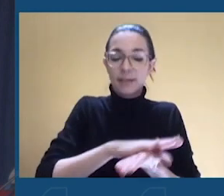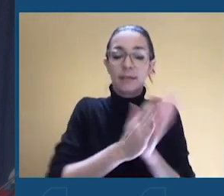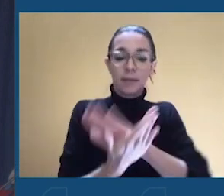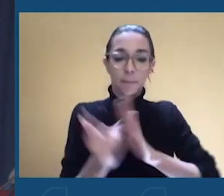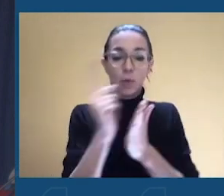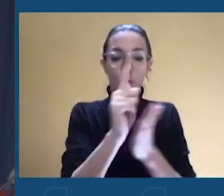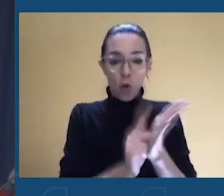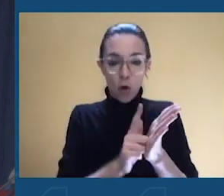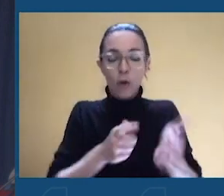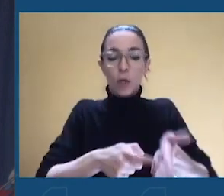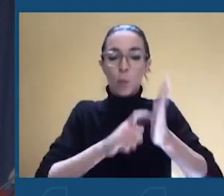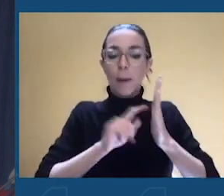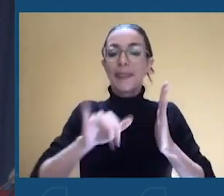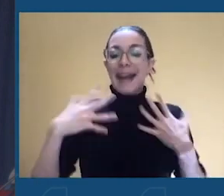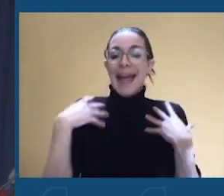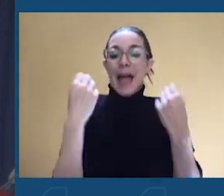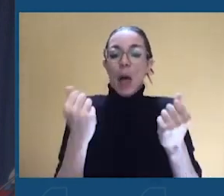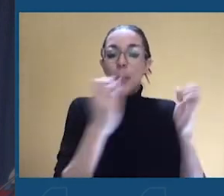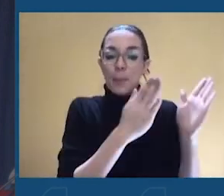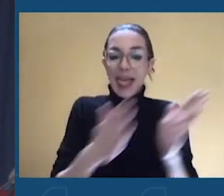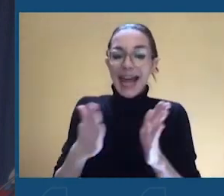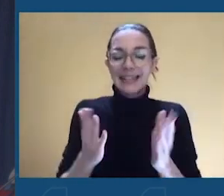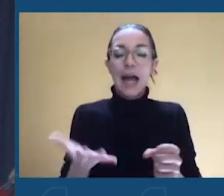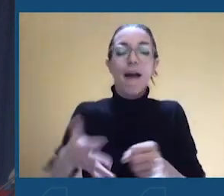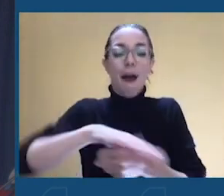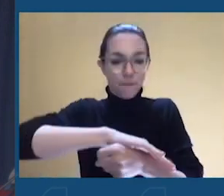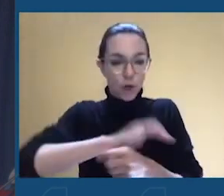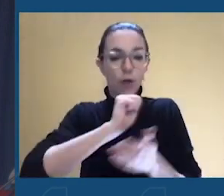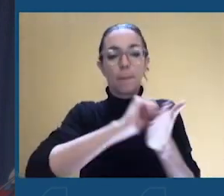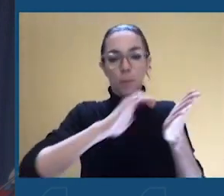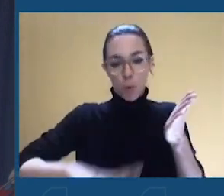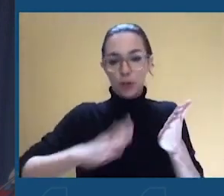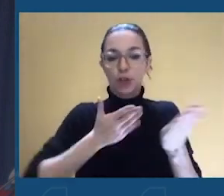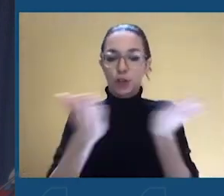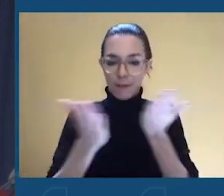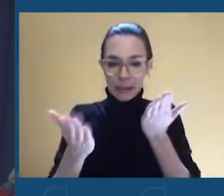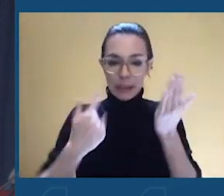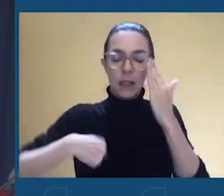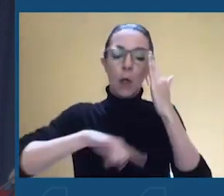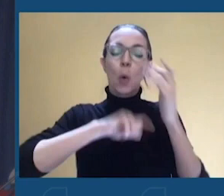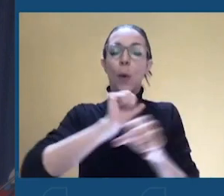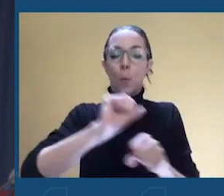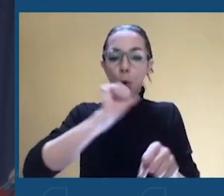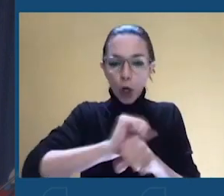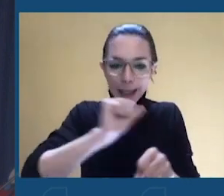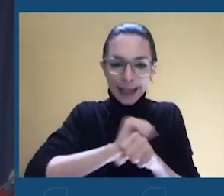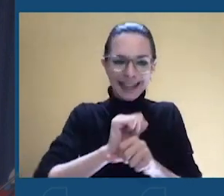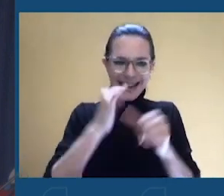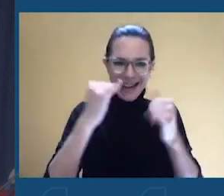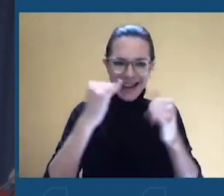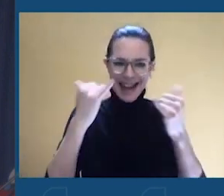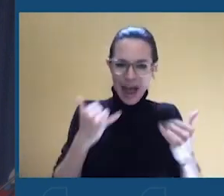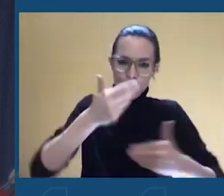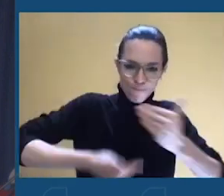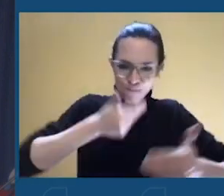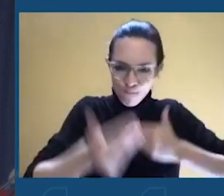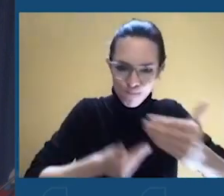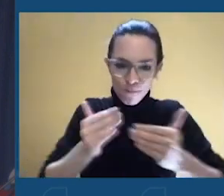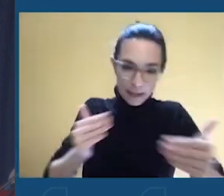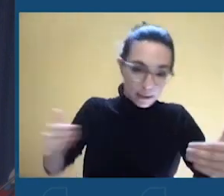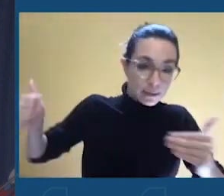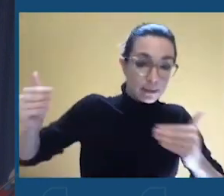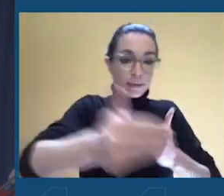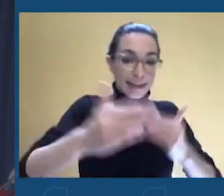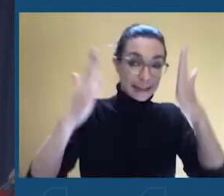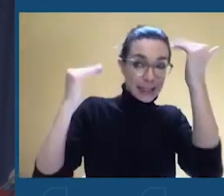that health plans in New York cover abortion services. And we're working proactively now in anticipation of whatever happens at the